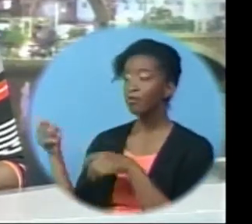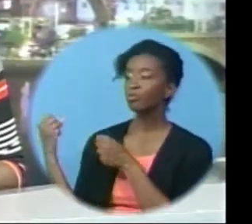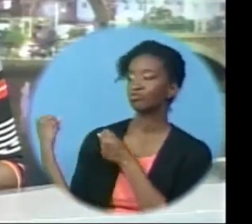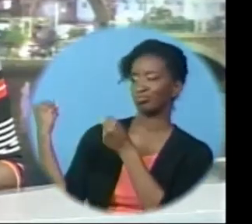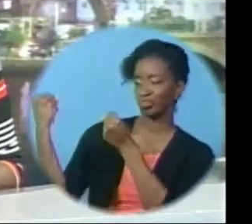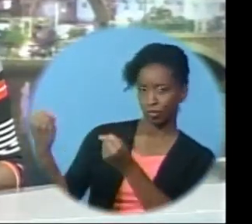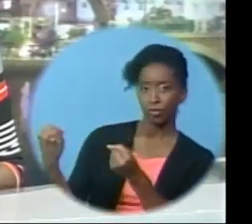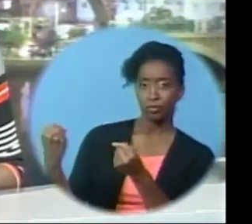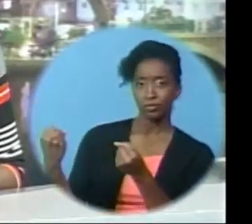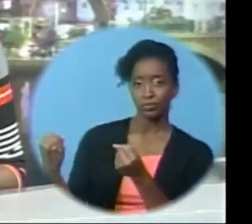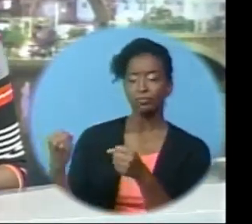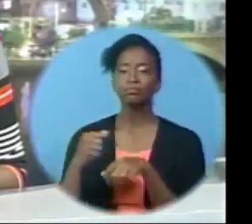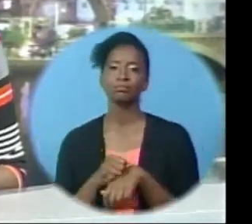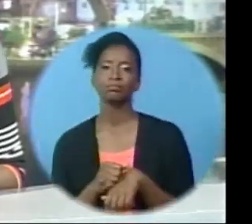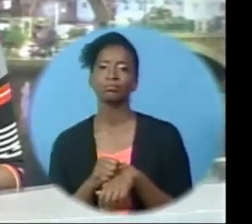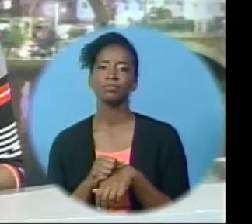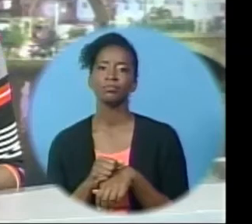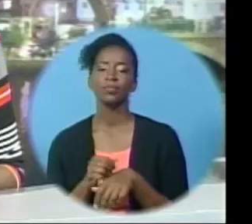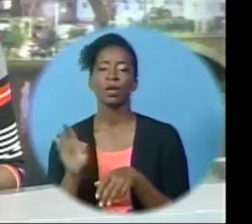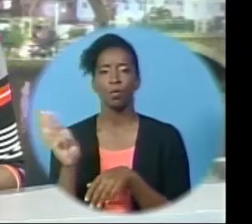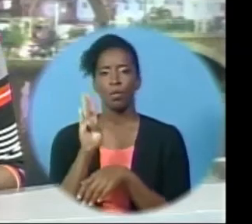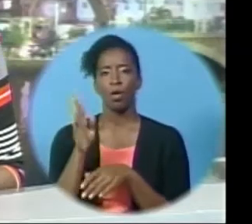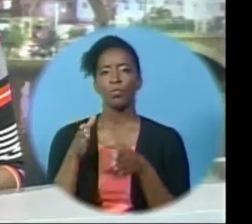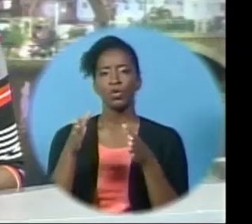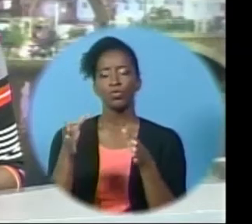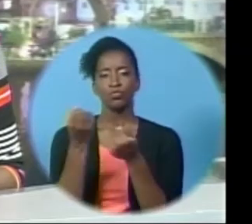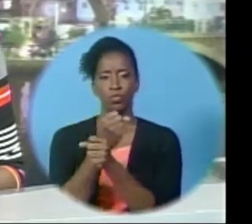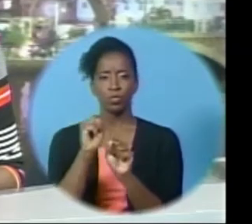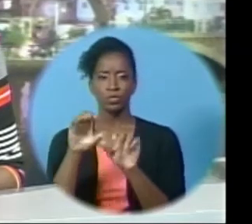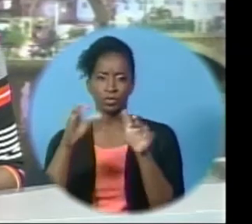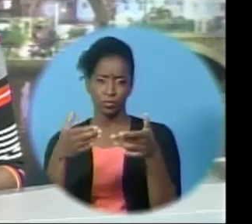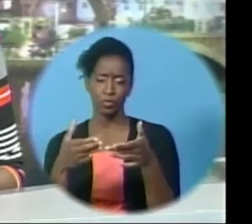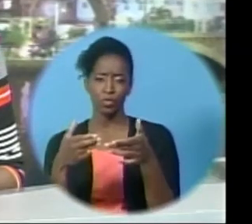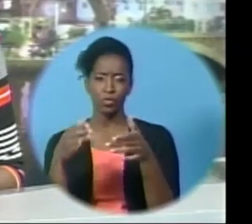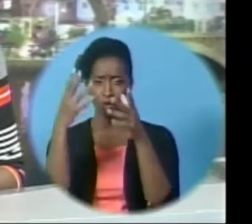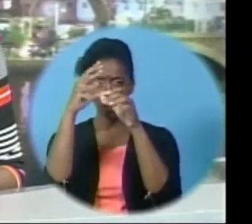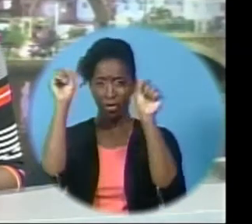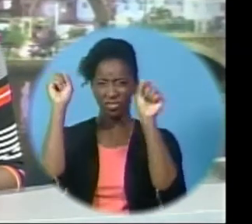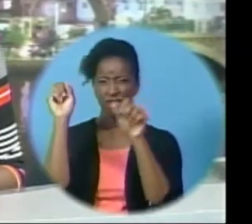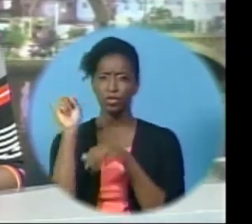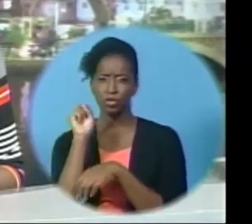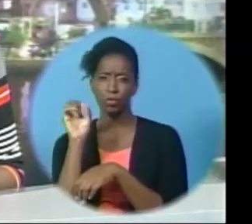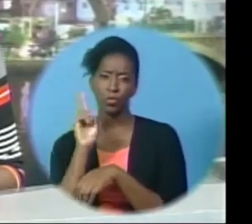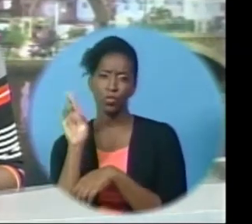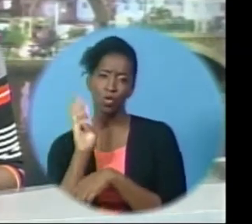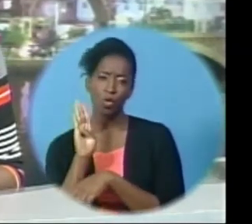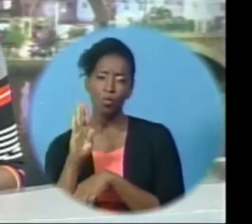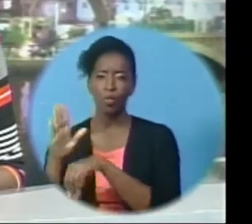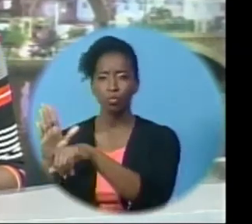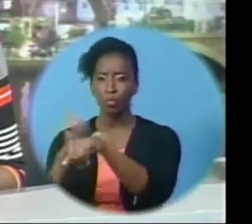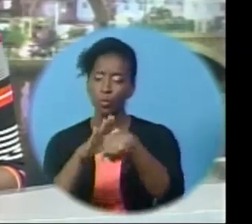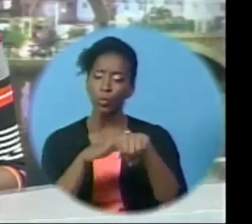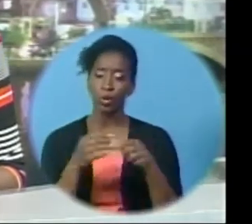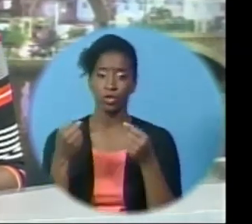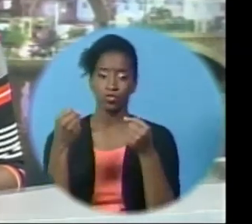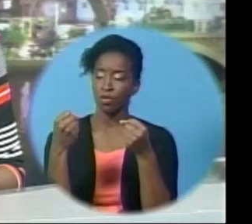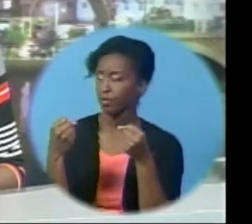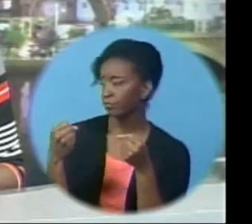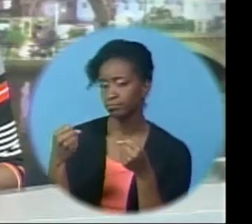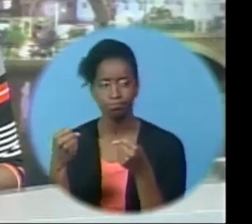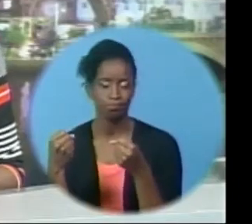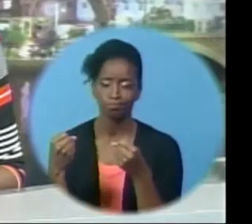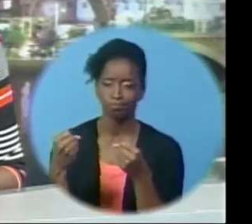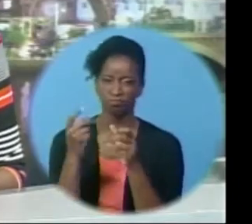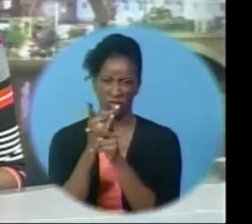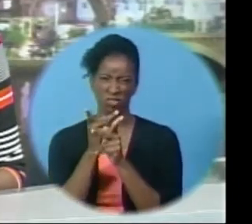President of the Barbados Road Safety Association, Charmaine Roland Bowen, is also advising drivers to be mindful of other road